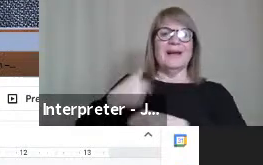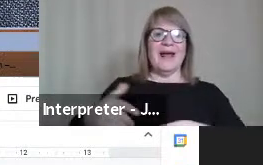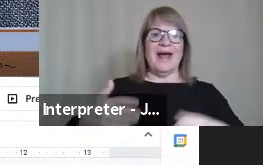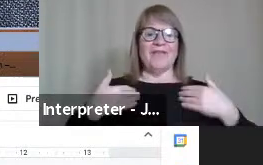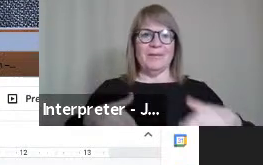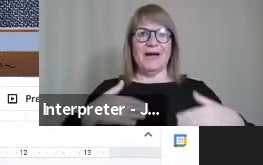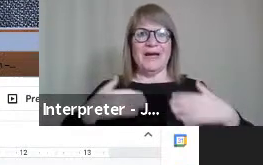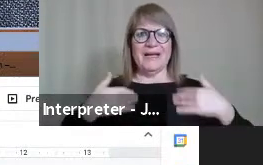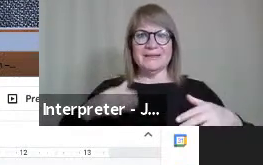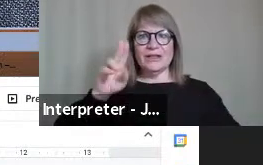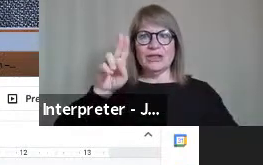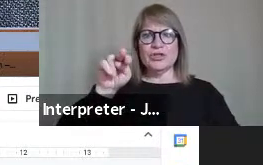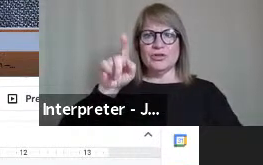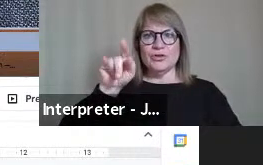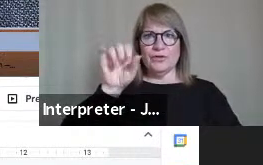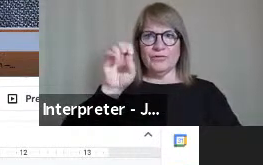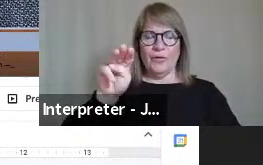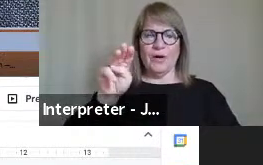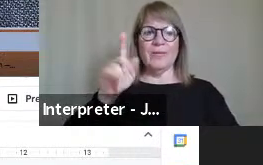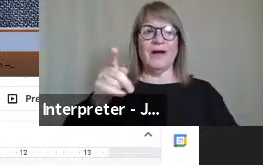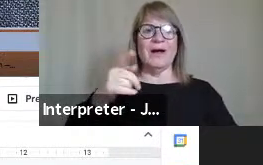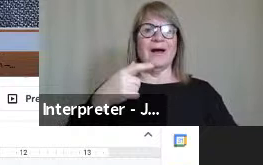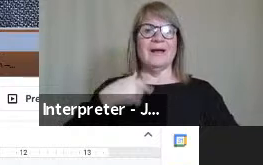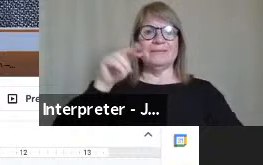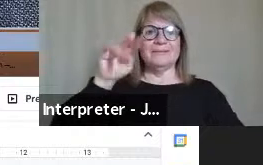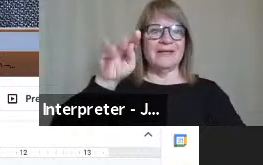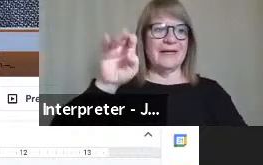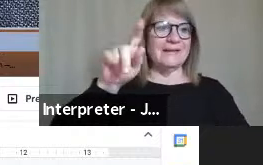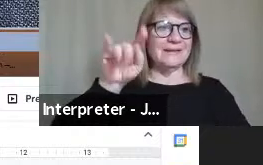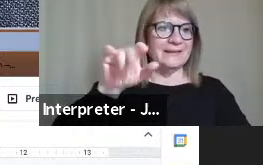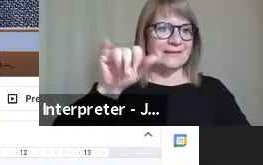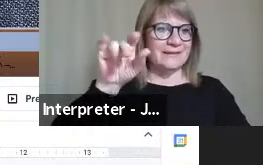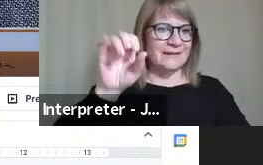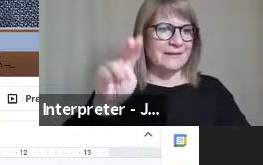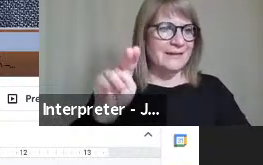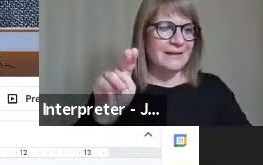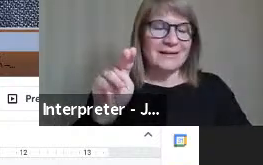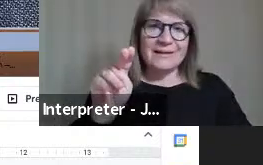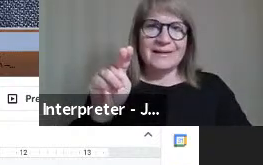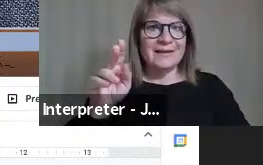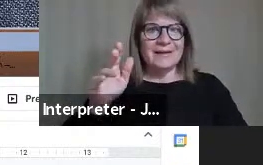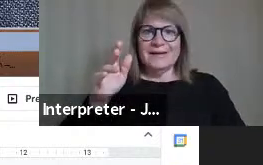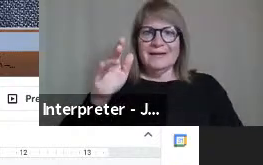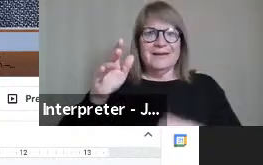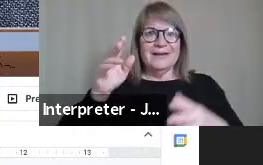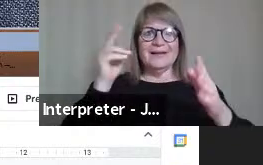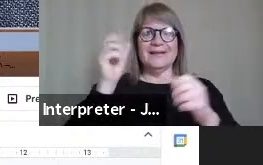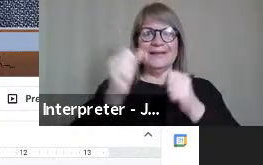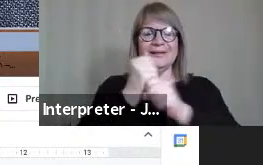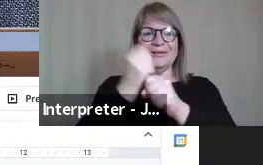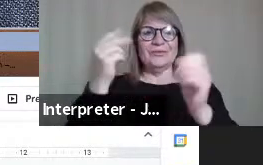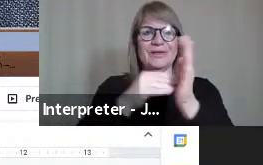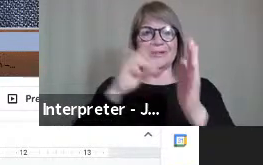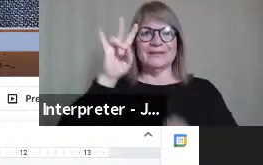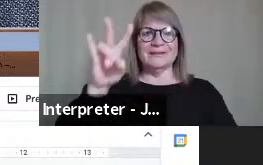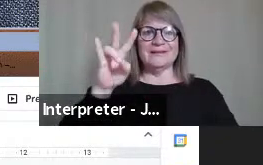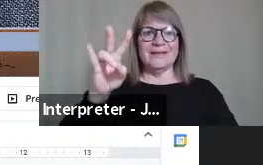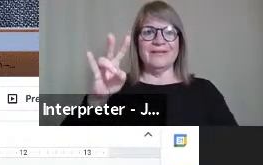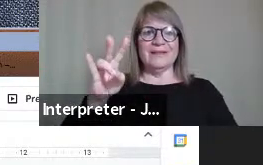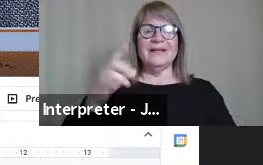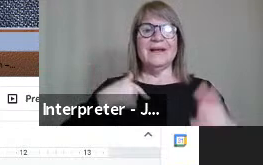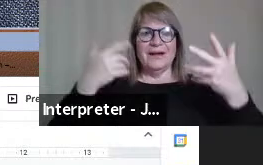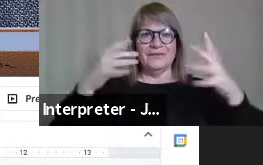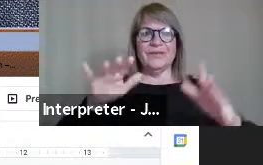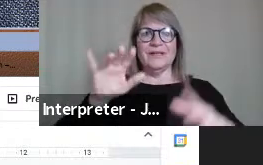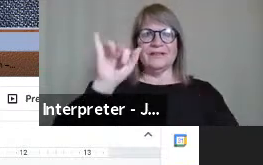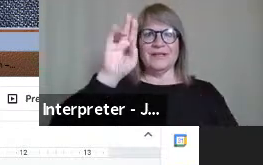disabled veteran anthropology graduate student and the uc berkeley disability lab manager and in 2007 i returned from my first deployment in iraq